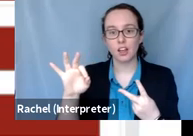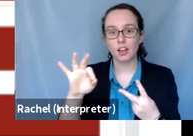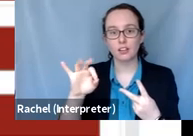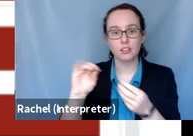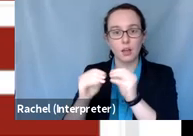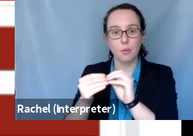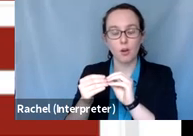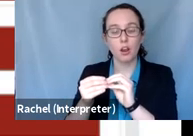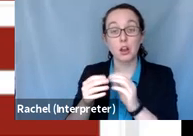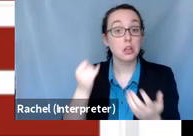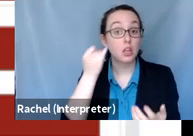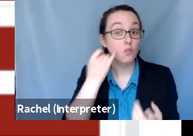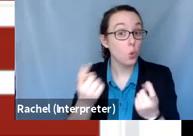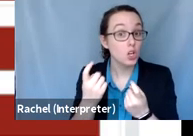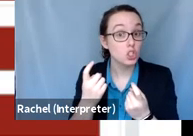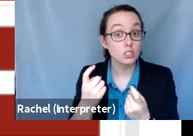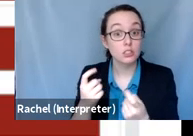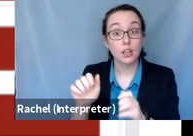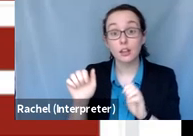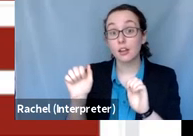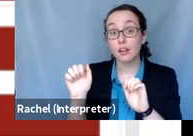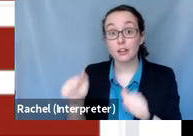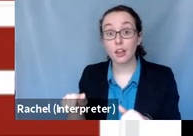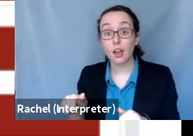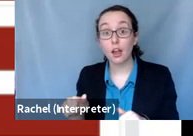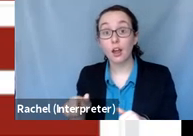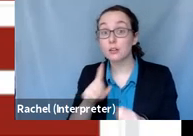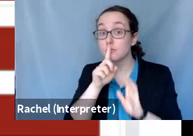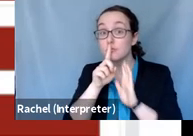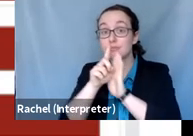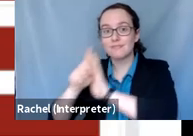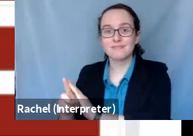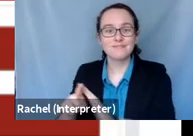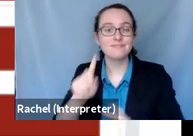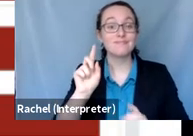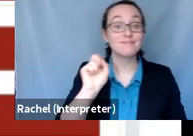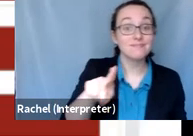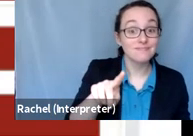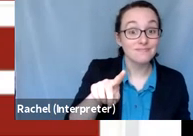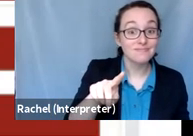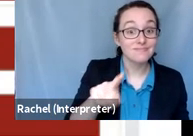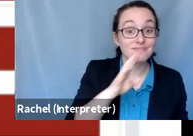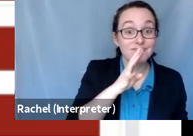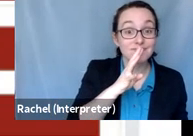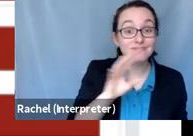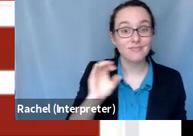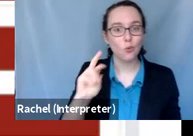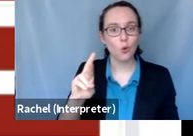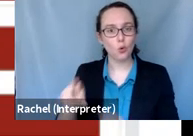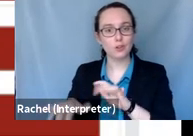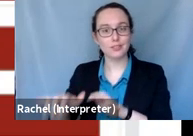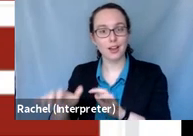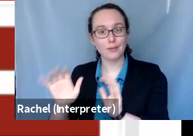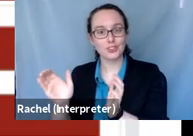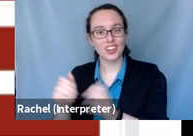any questions, you can go ahead and unmute yourself and ask, or post them in the chat. Or if you are finished, then you can go ahead and click leave on